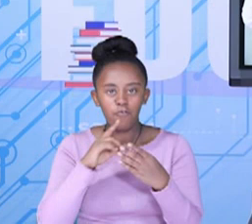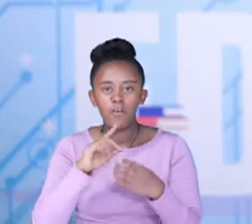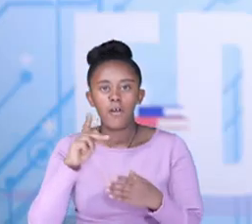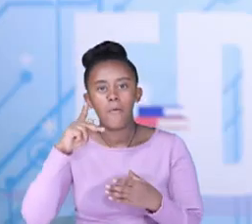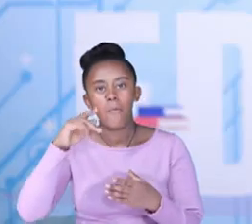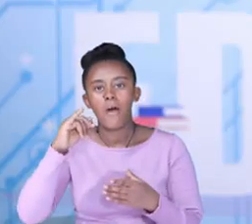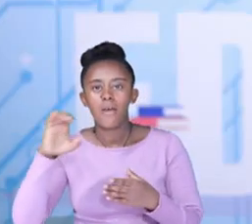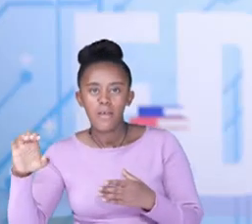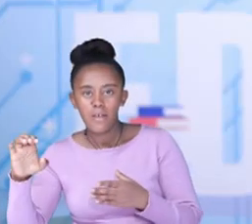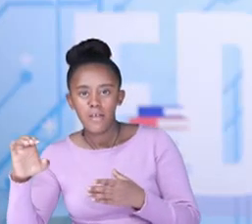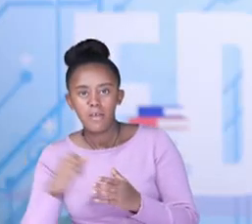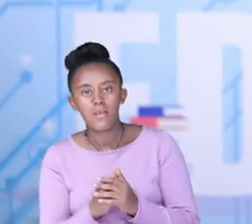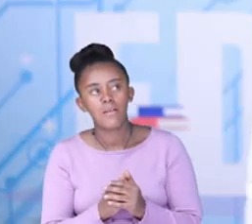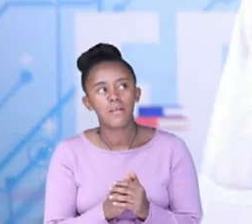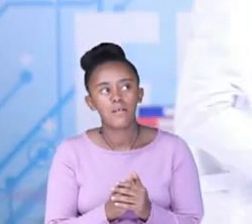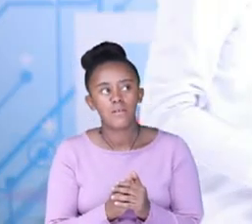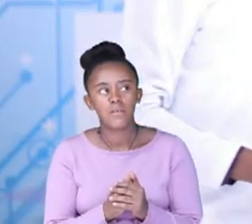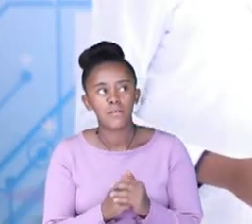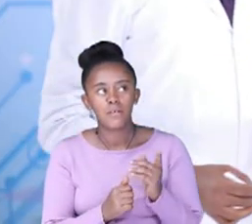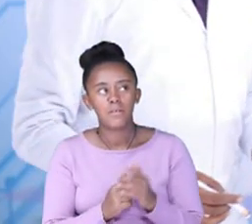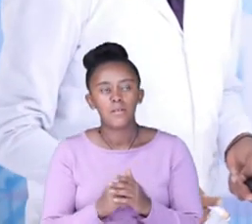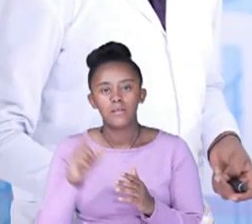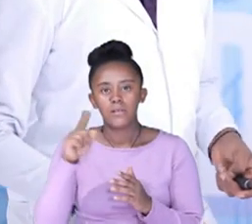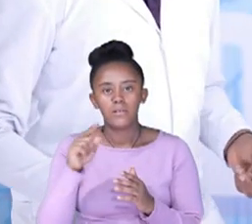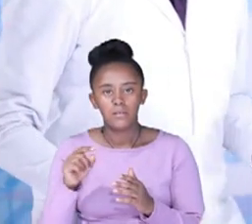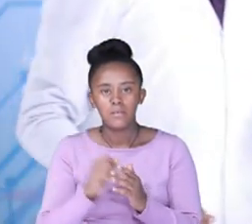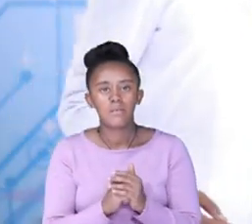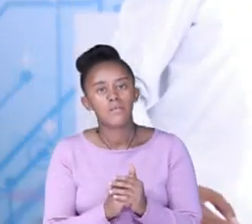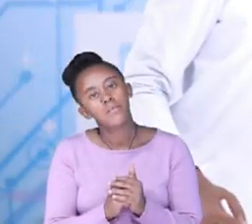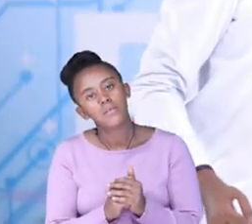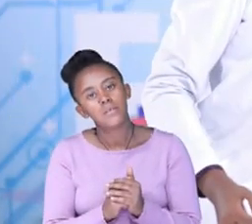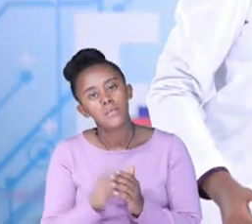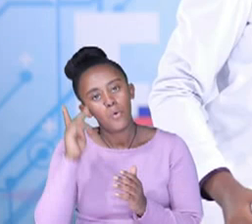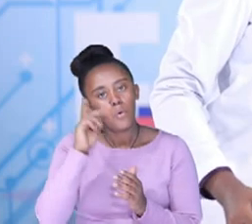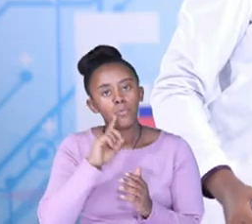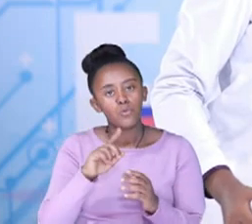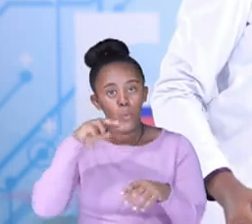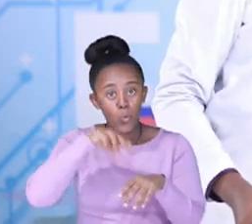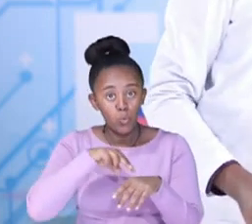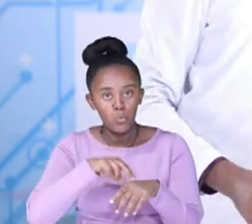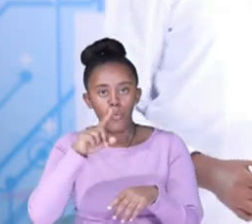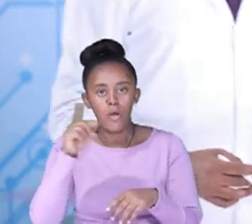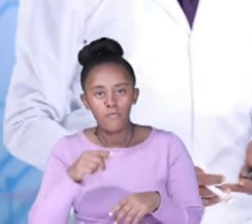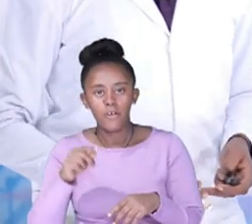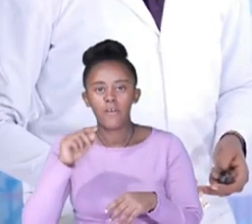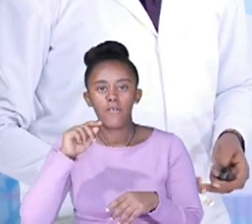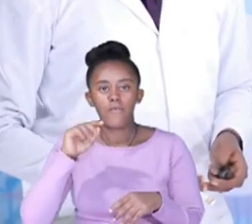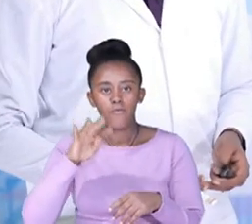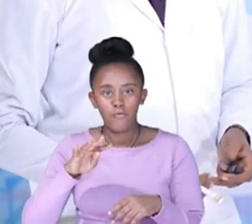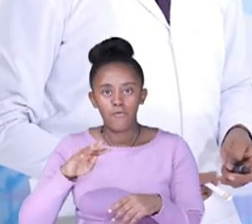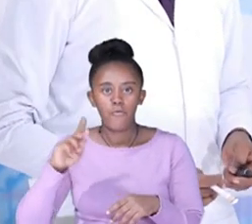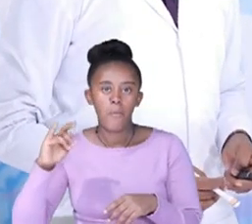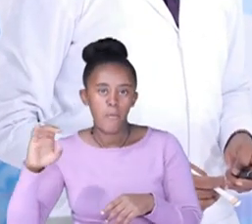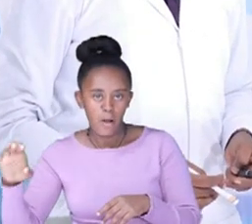pi epsilon naught. K is known to be Coulomb's constant, and Coulomb's constant can be given as 1 over 4 pi epsilon naught. I